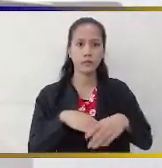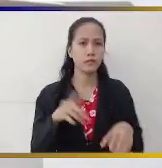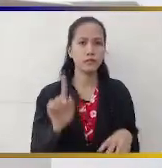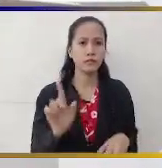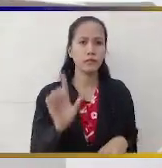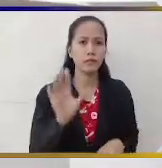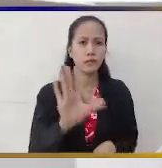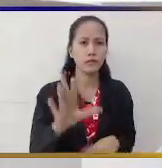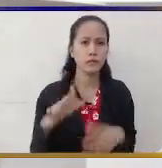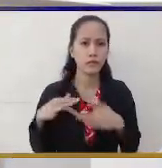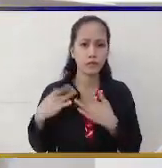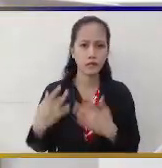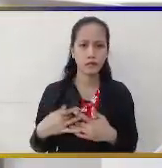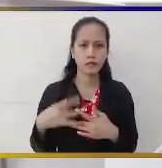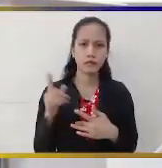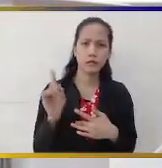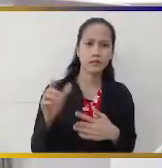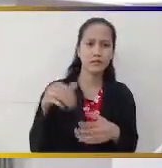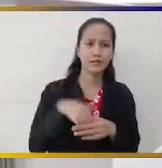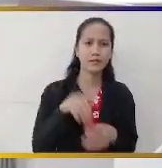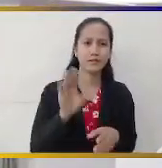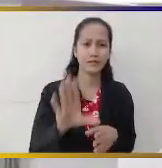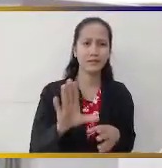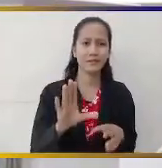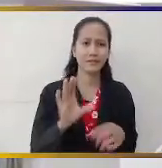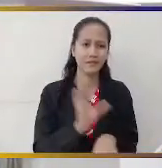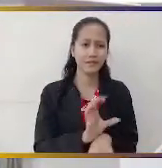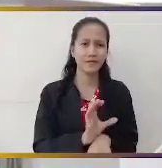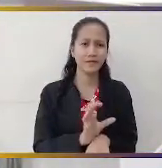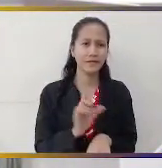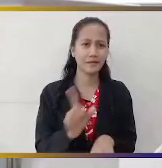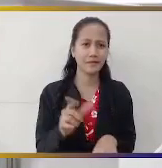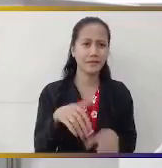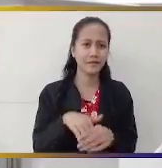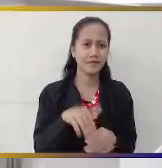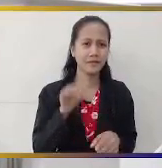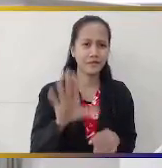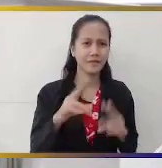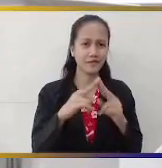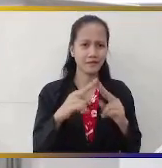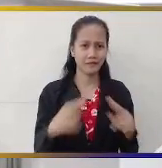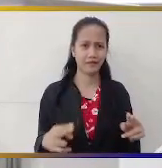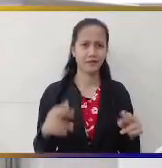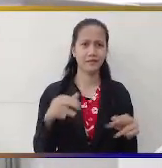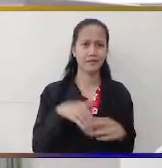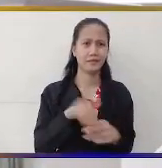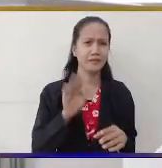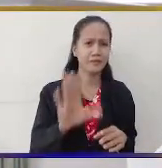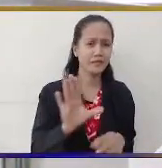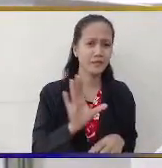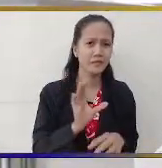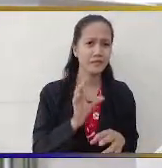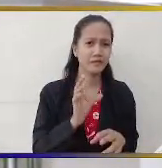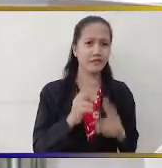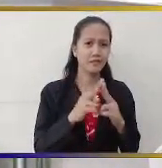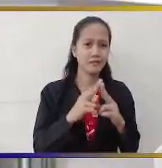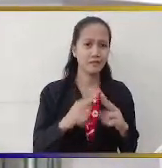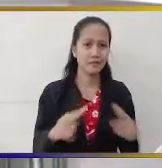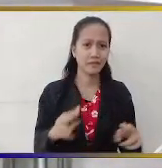heart? What's in your church? What's in your house? What's in your car that God hasn't given to you? Hello?